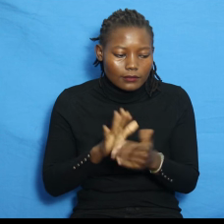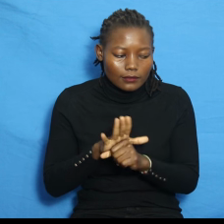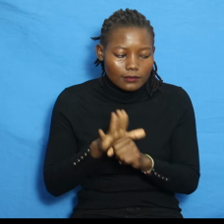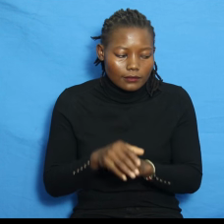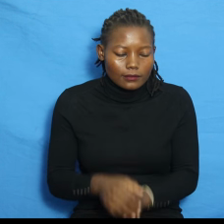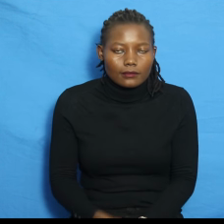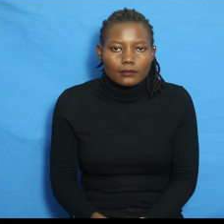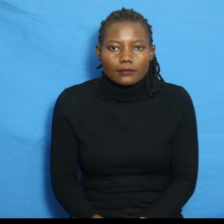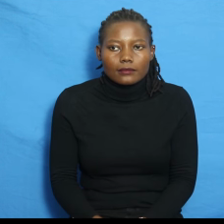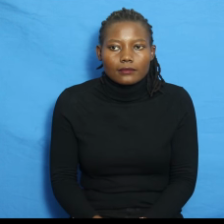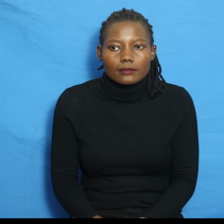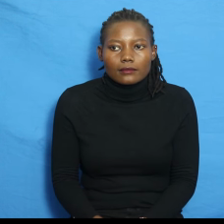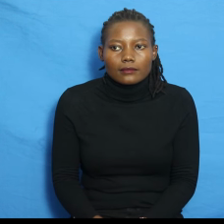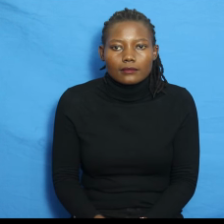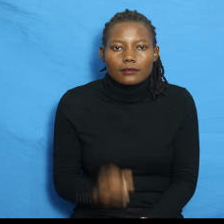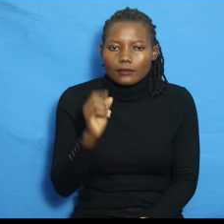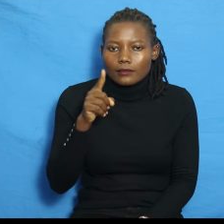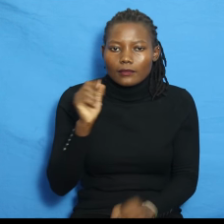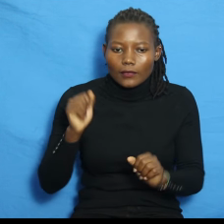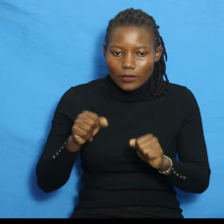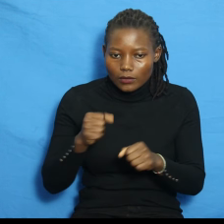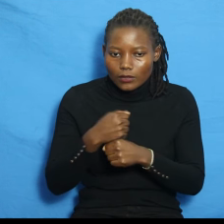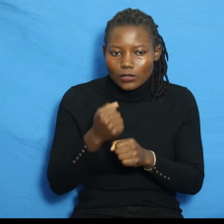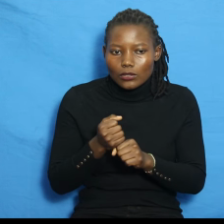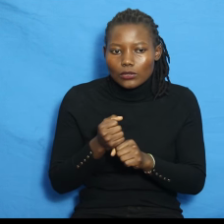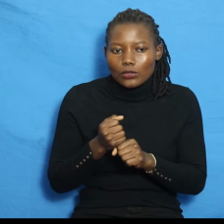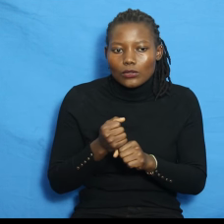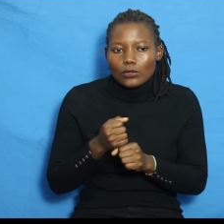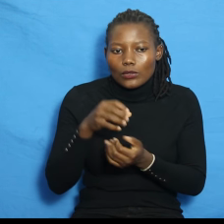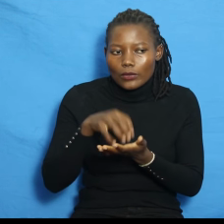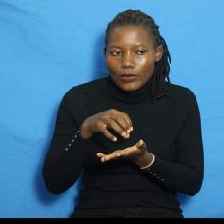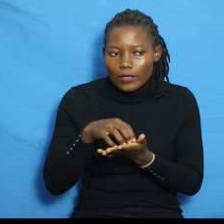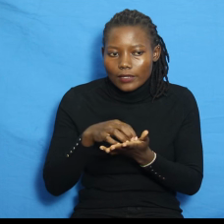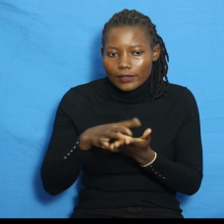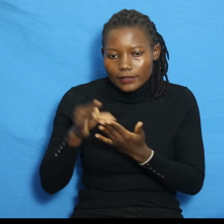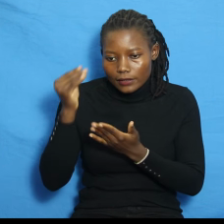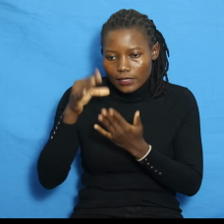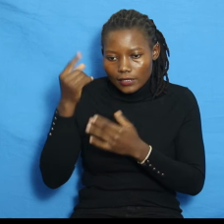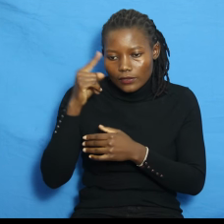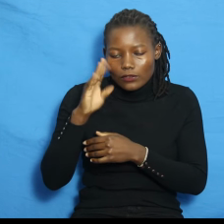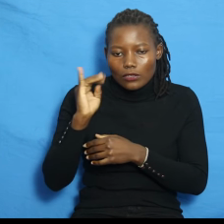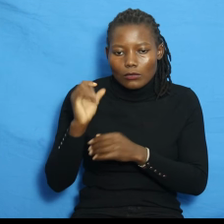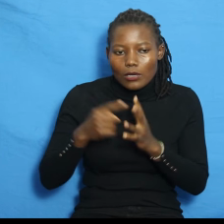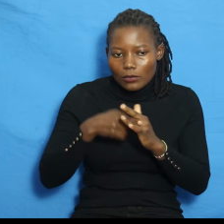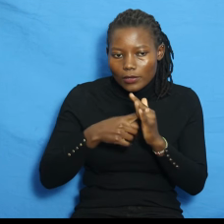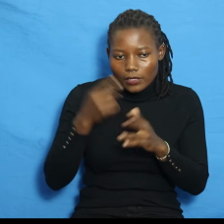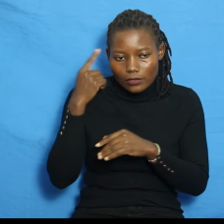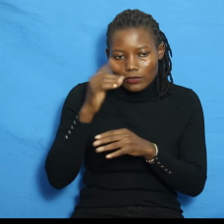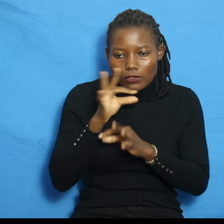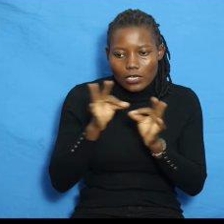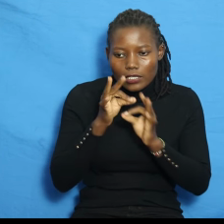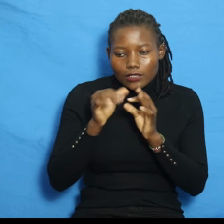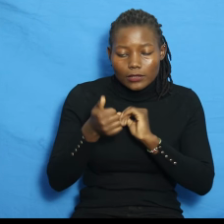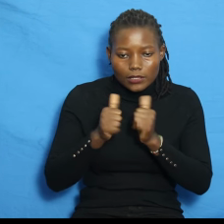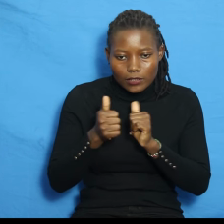Please do. Could you do a case study of the biomechanics of a specific